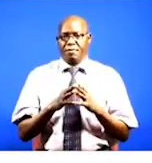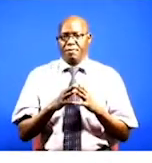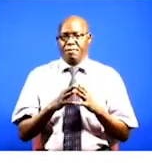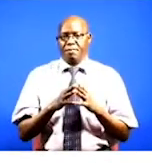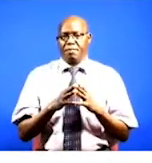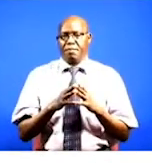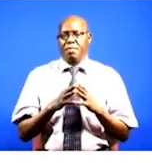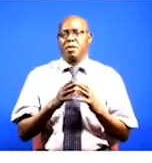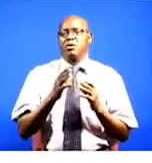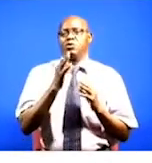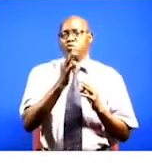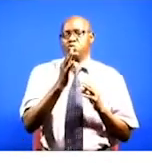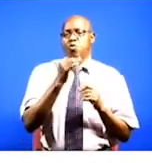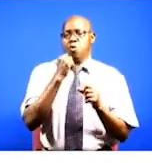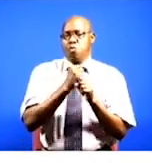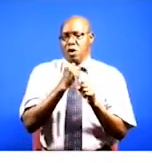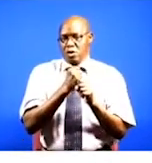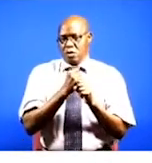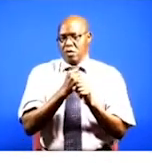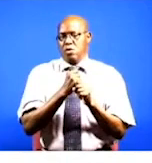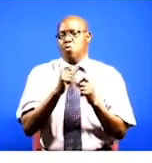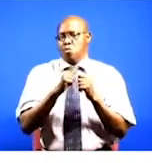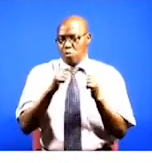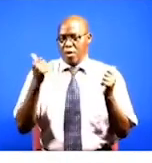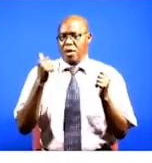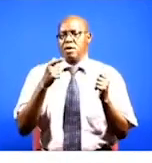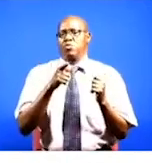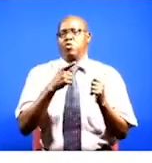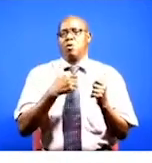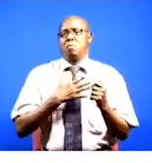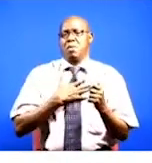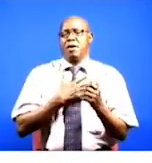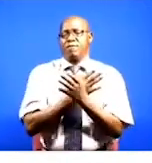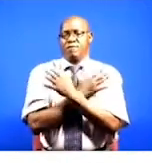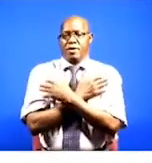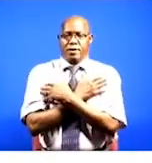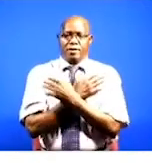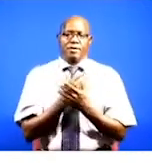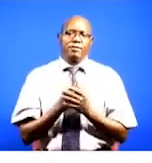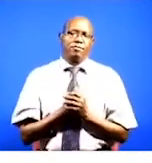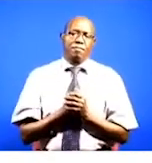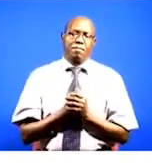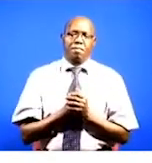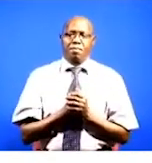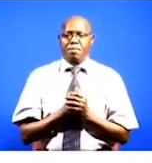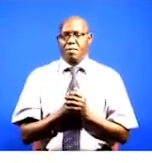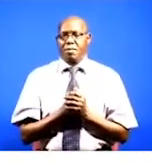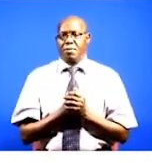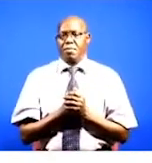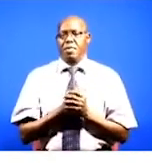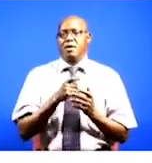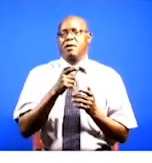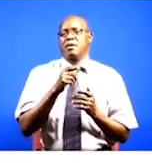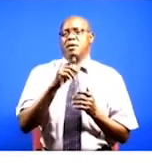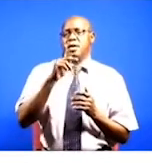Yes. Wewe kama ni mchapa kazi, wewe ni rafiki yangu. Hiyo ya management wa Kenya Ports Authority, ikiongozwa na